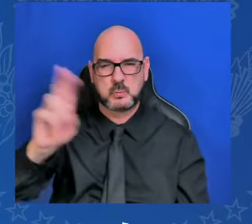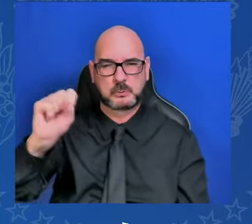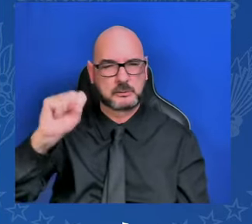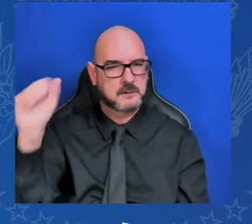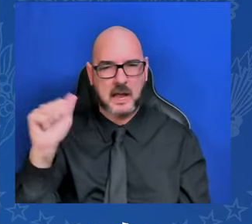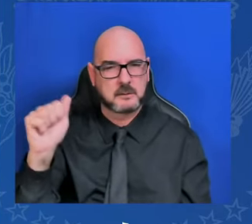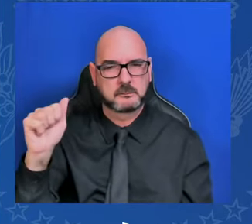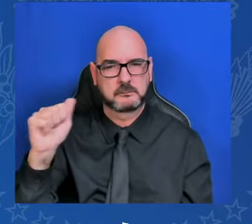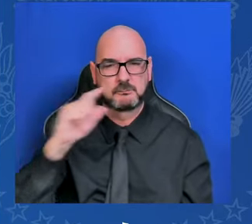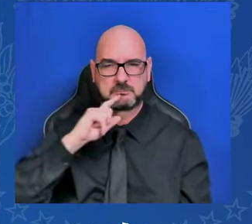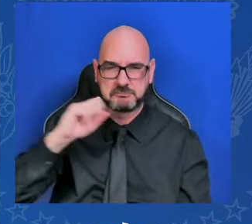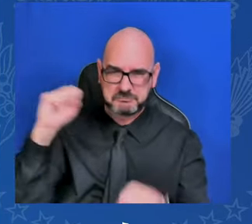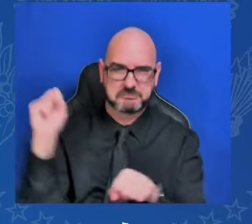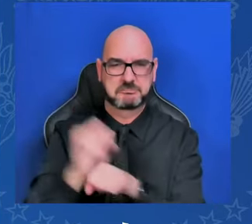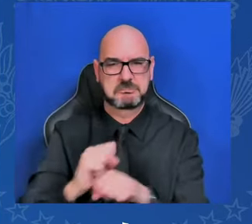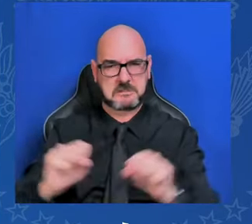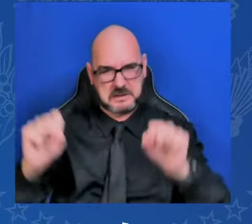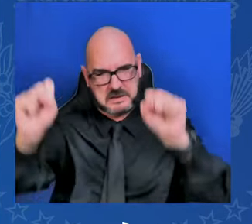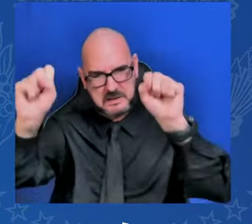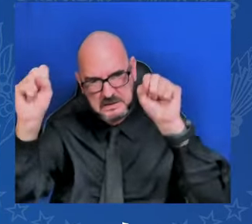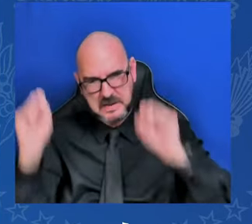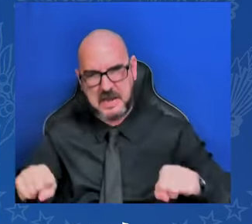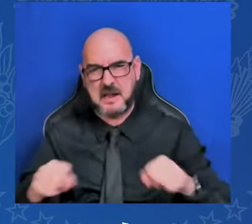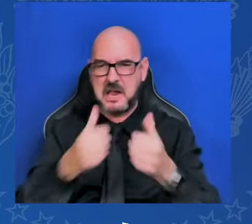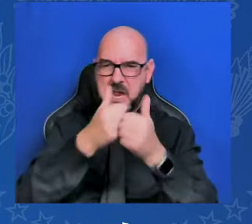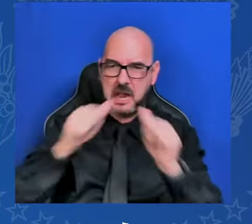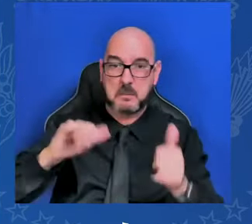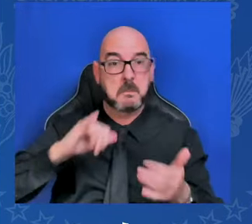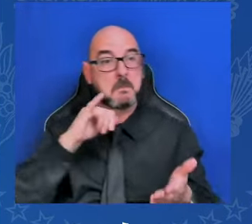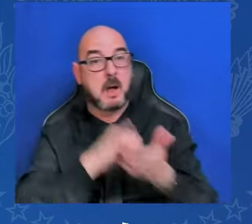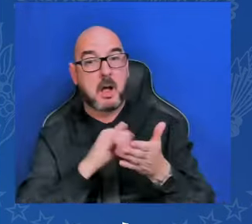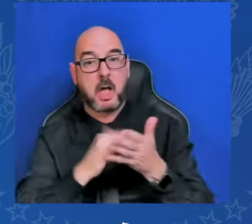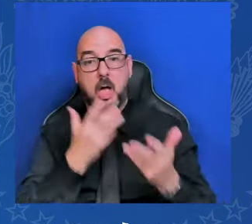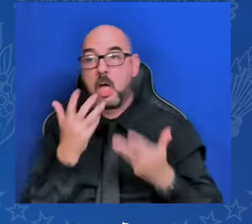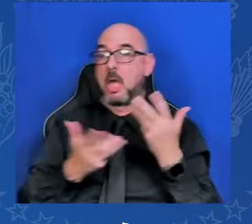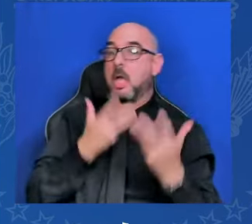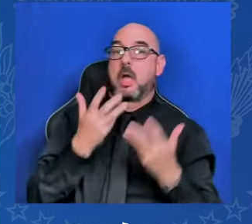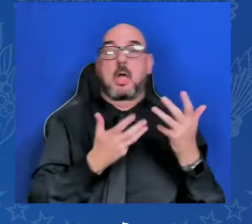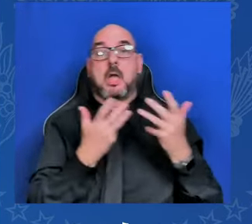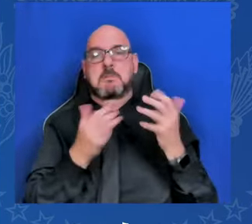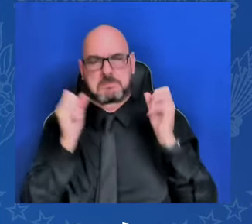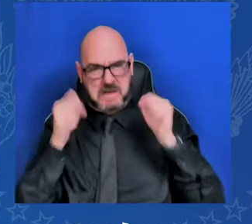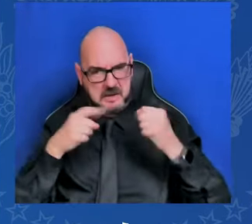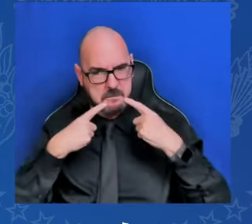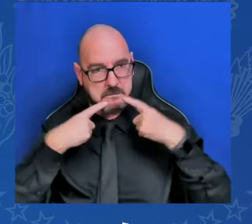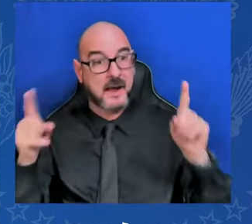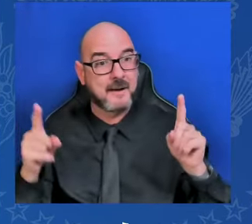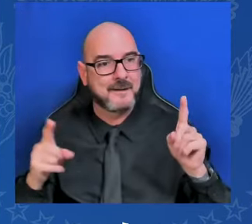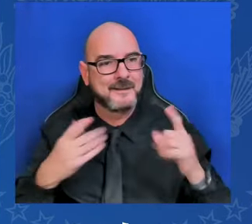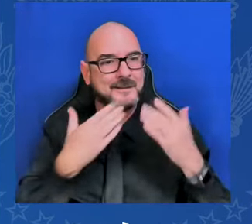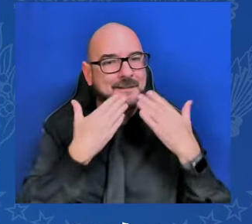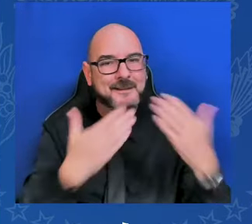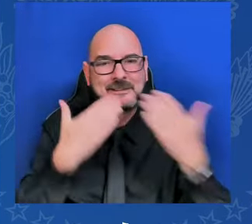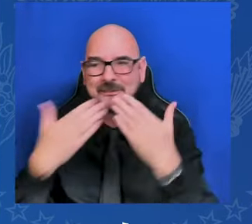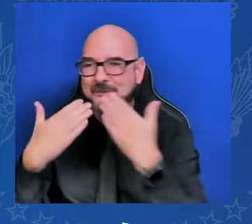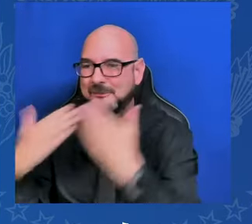when we work together. So God bless you all, and thank you for all you do. Thank you, thank you, thank you.